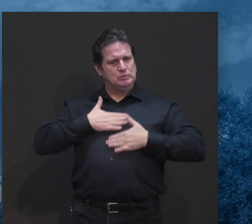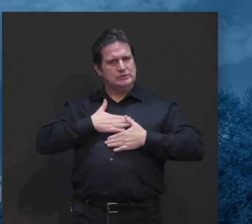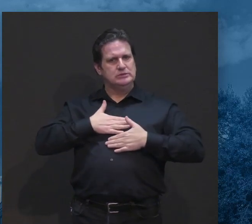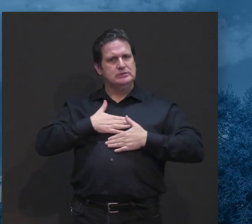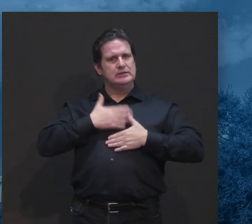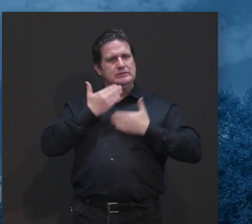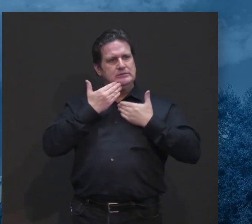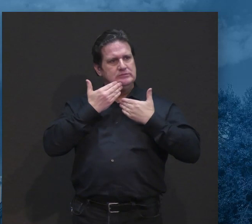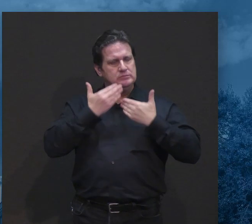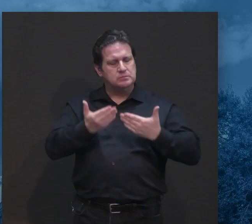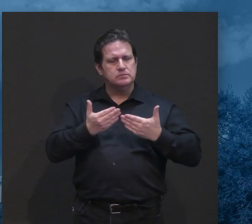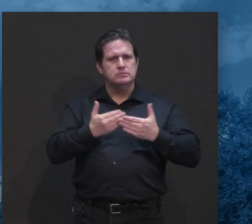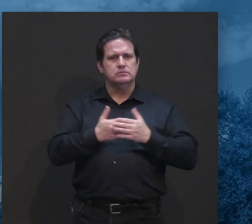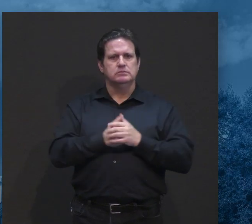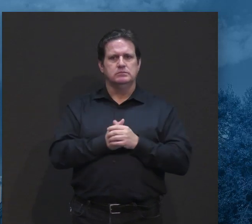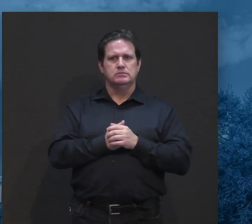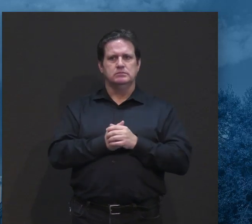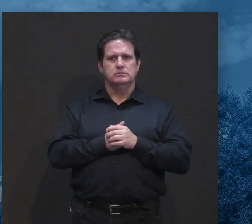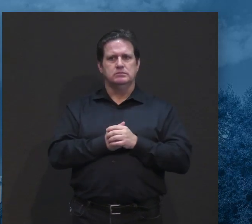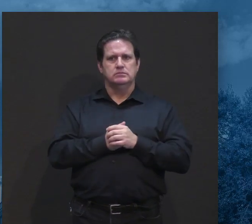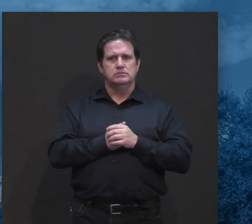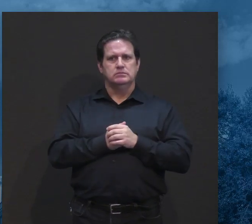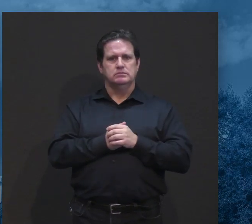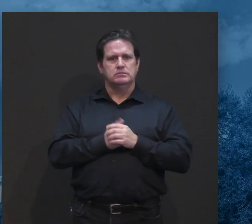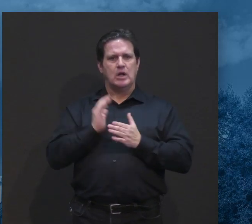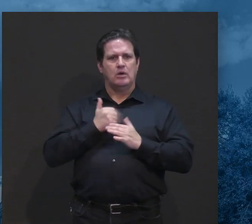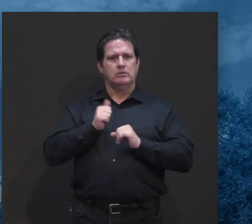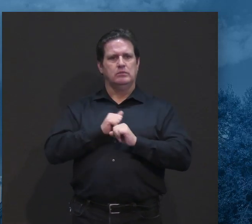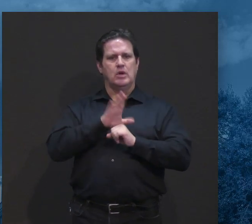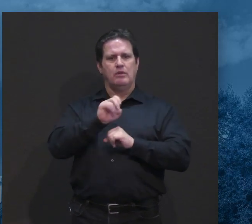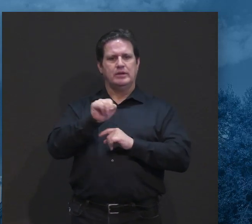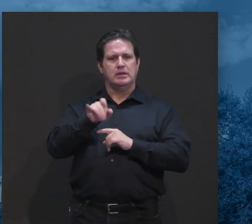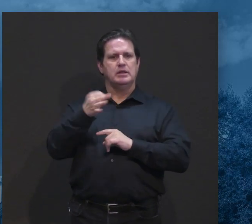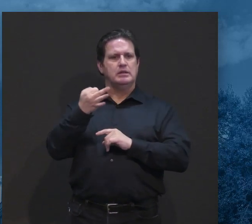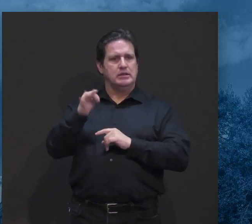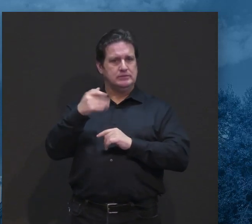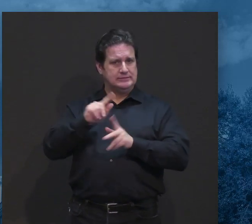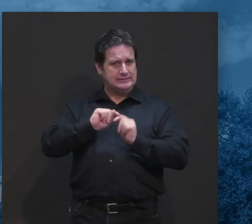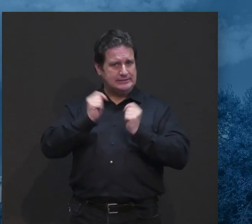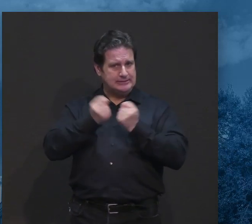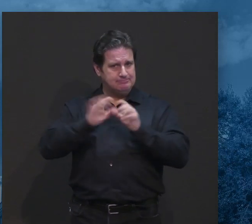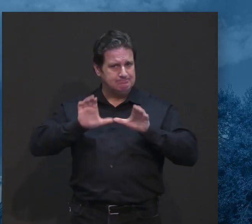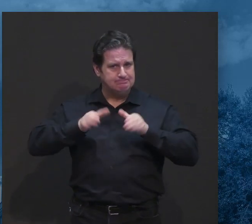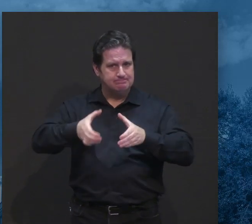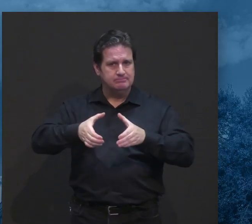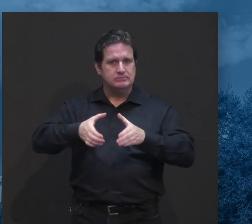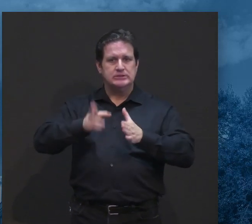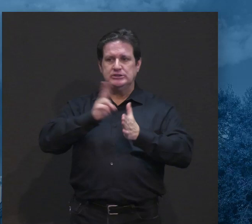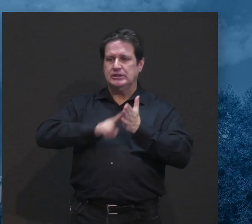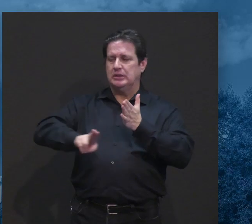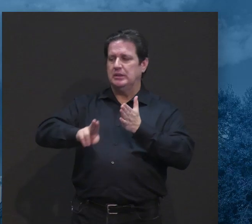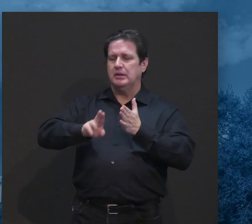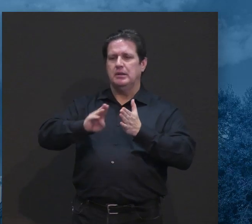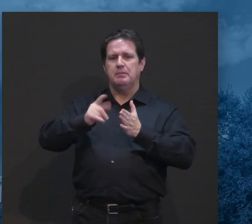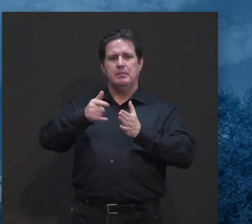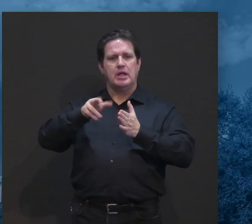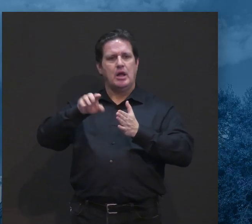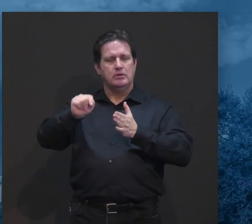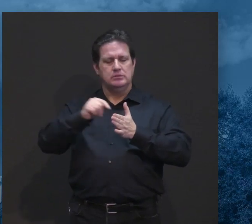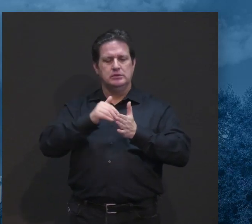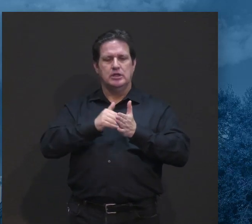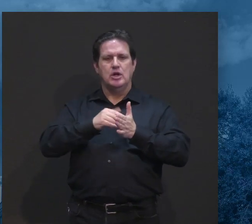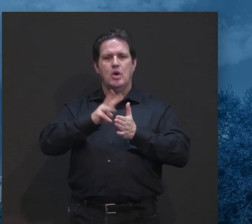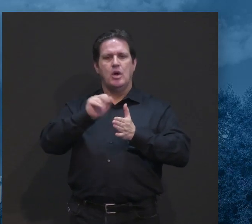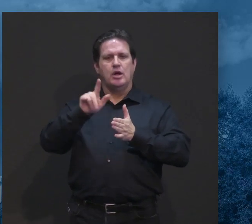appreciation and thanks for our COVID-19 team, Secretary Molly McGarrick, Dr.